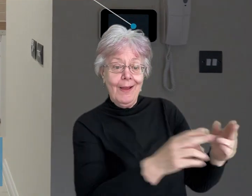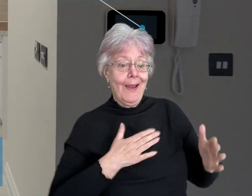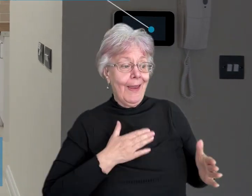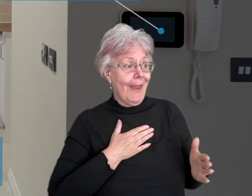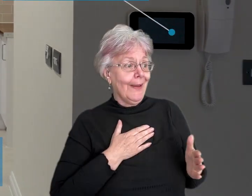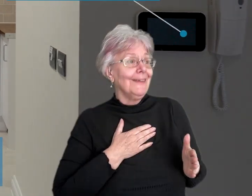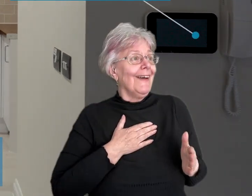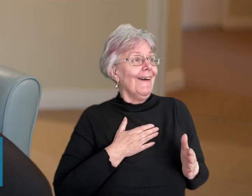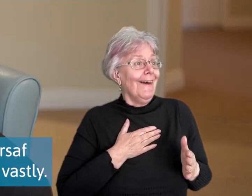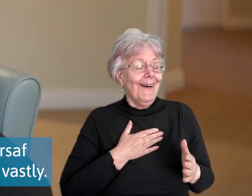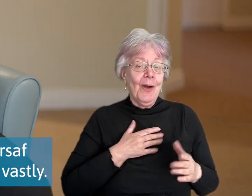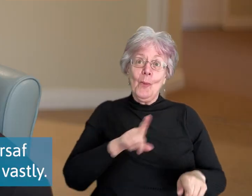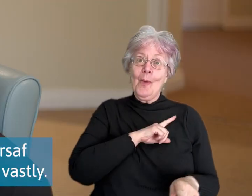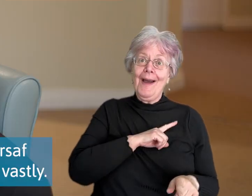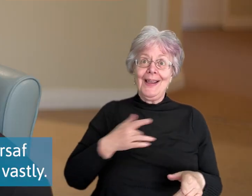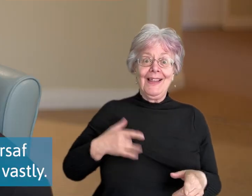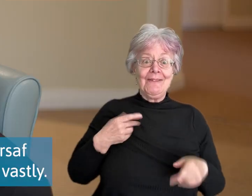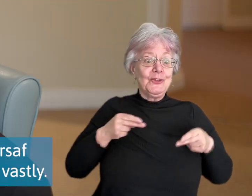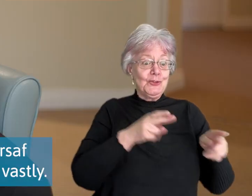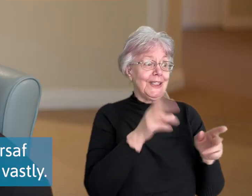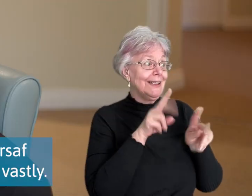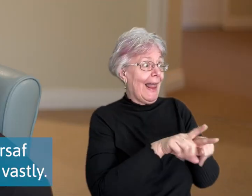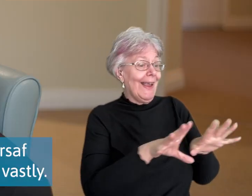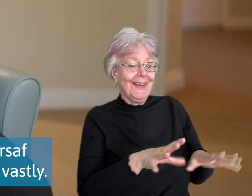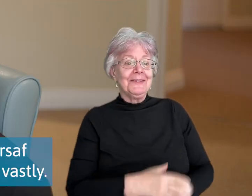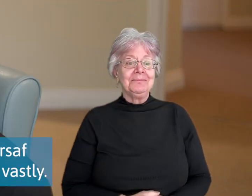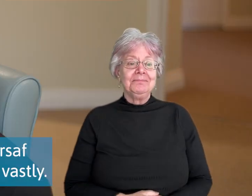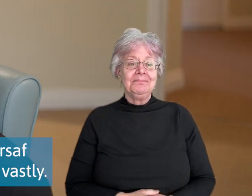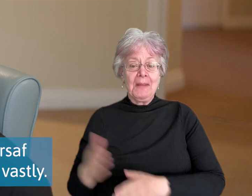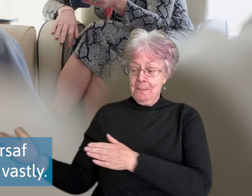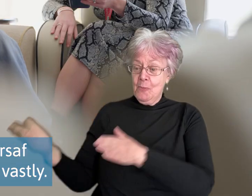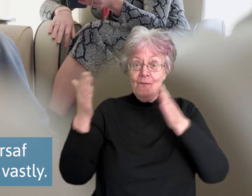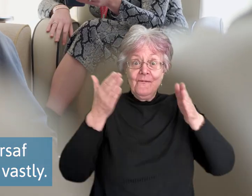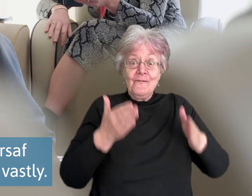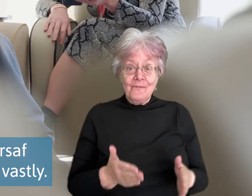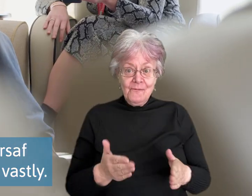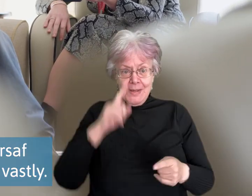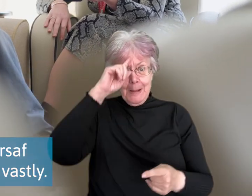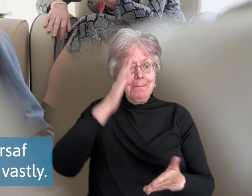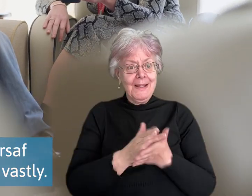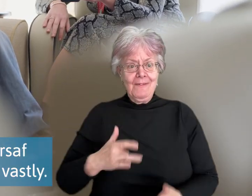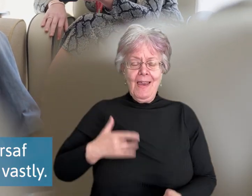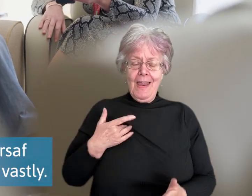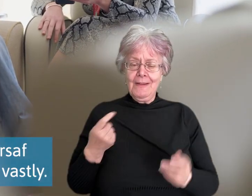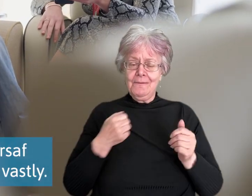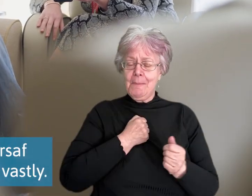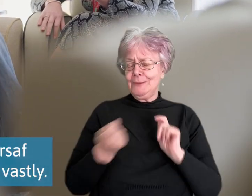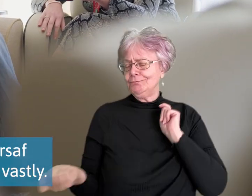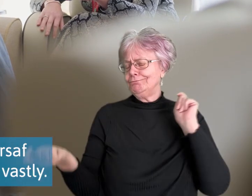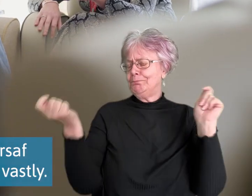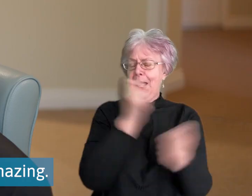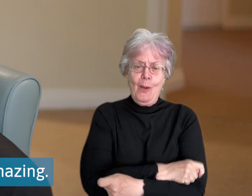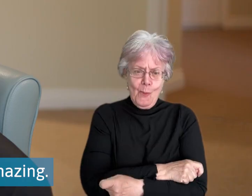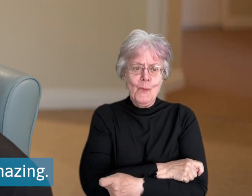of living on a street. Since I've moved to Cwrt Yr Orsaf, I believe my life has changed